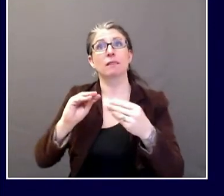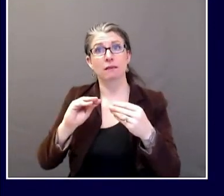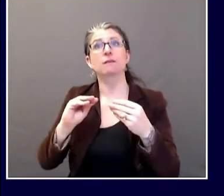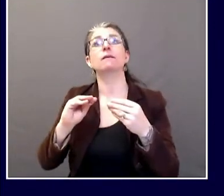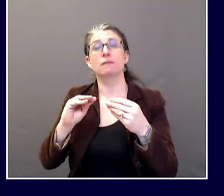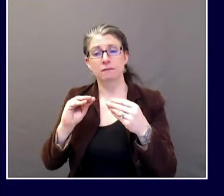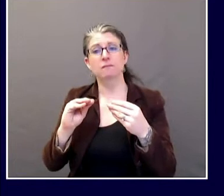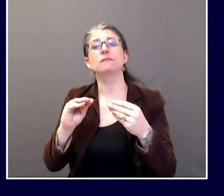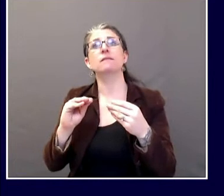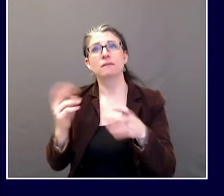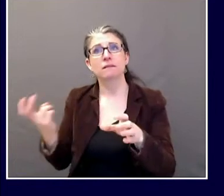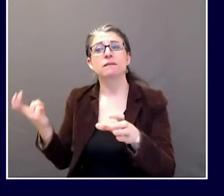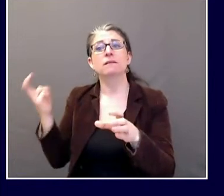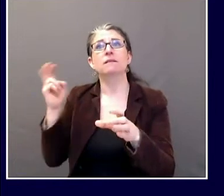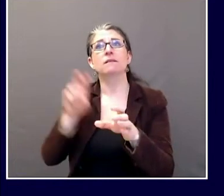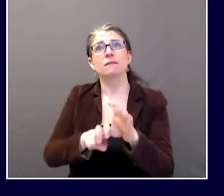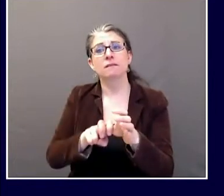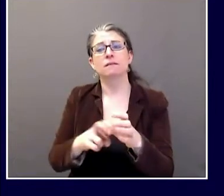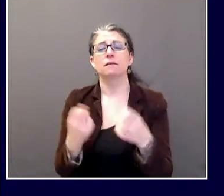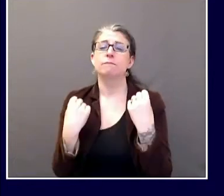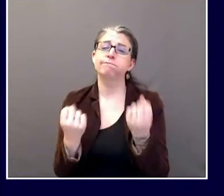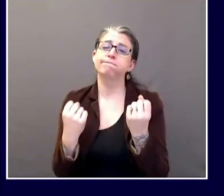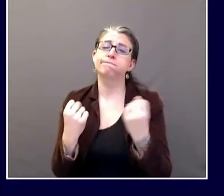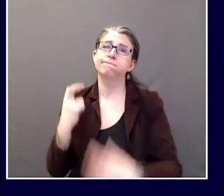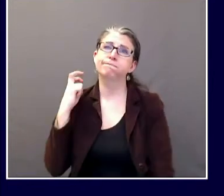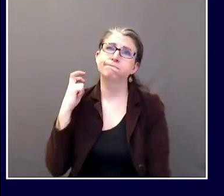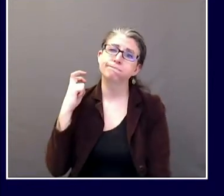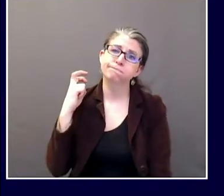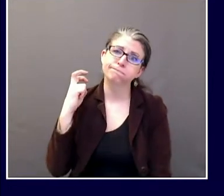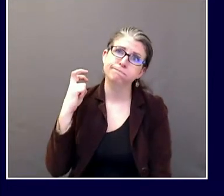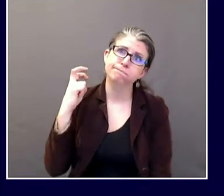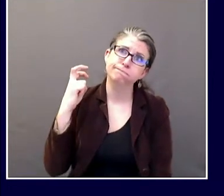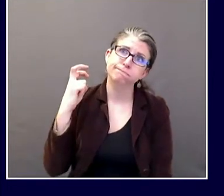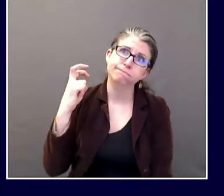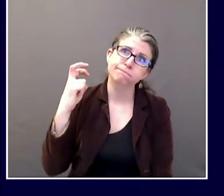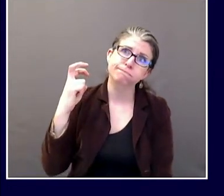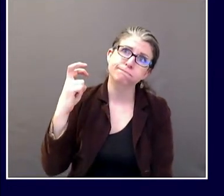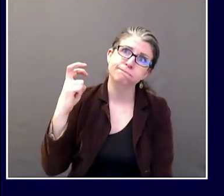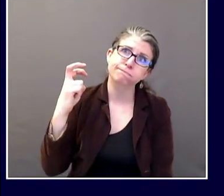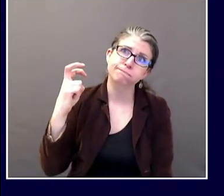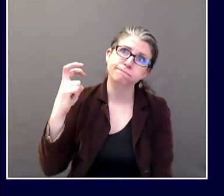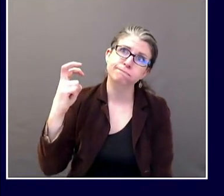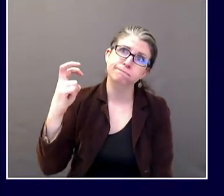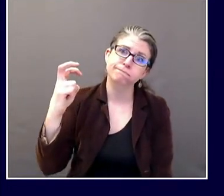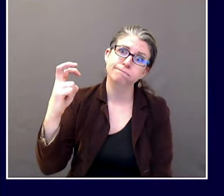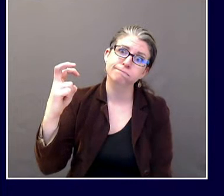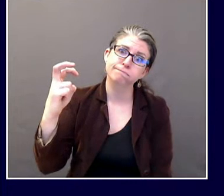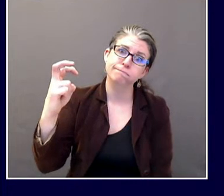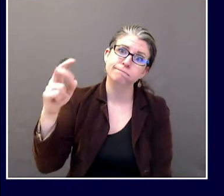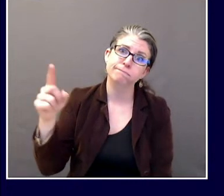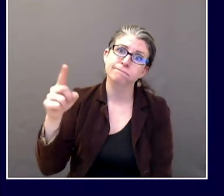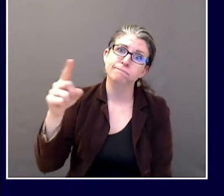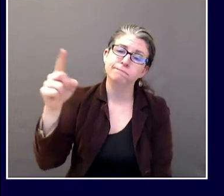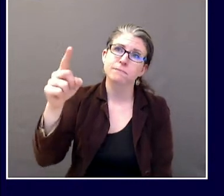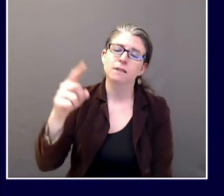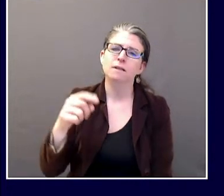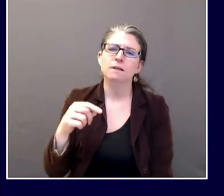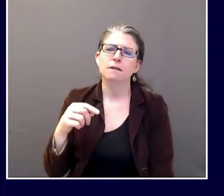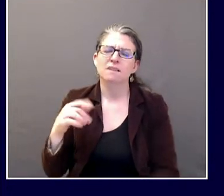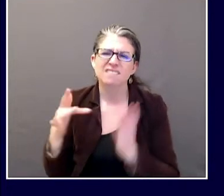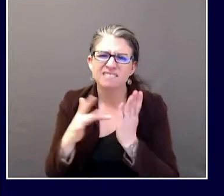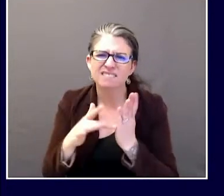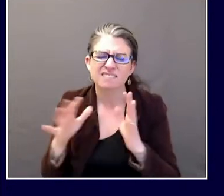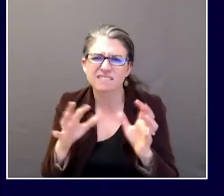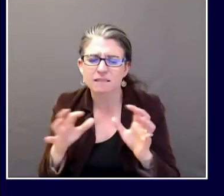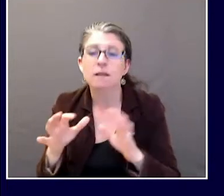that might be very far, several hours away from where they live, outside of their county, so on and so forth. Do you have any guidance or recommendation